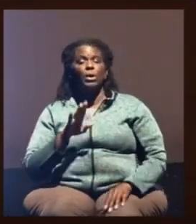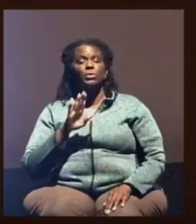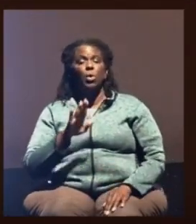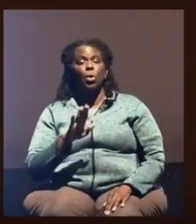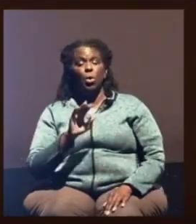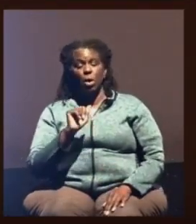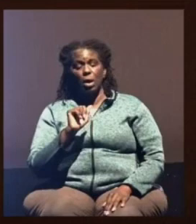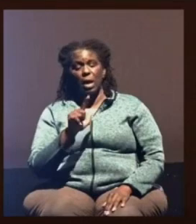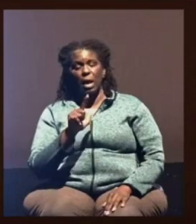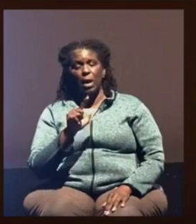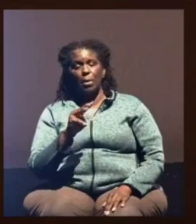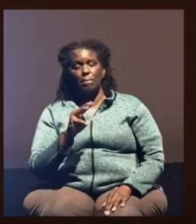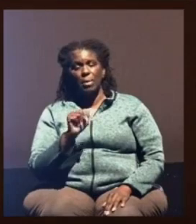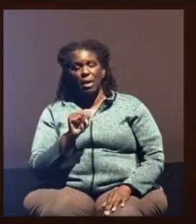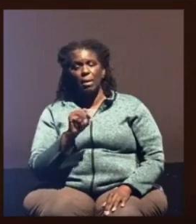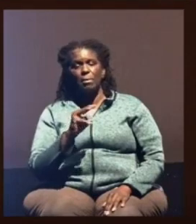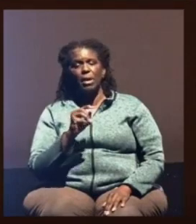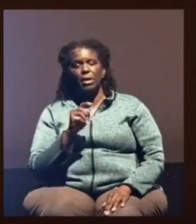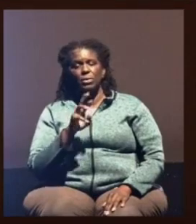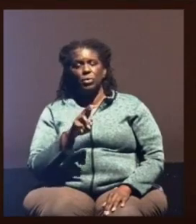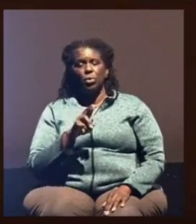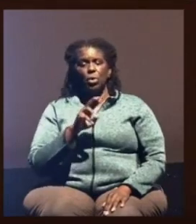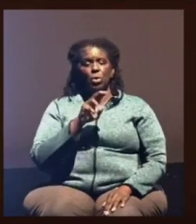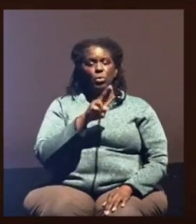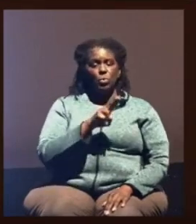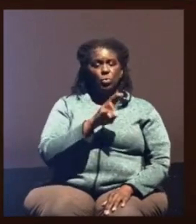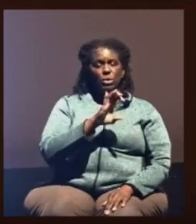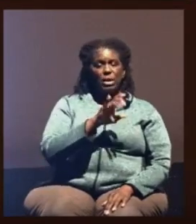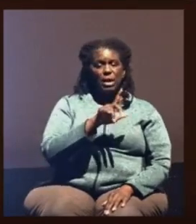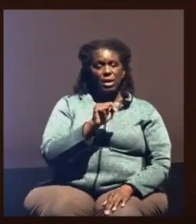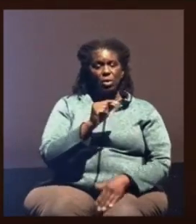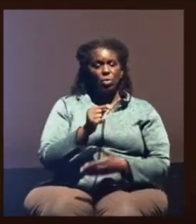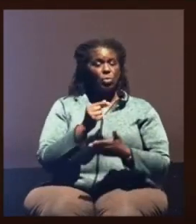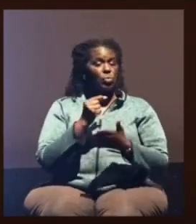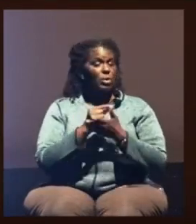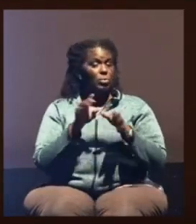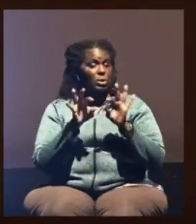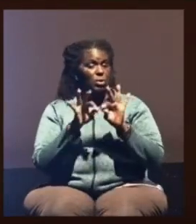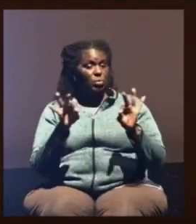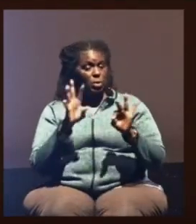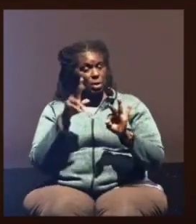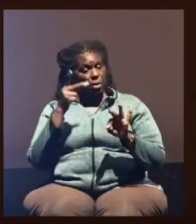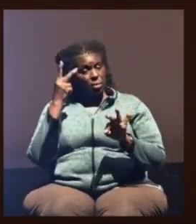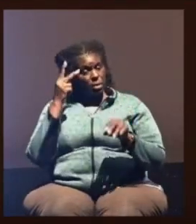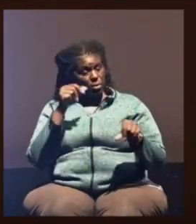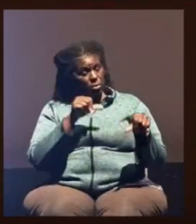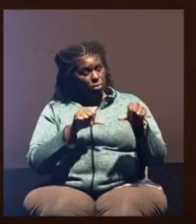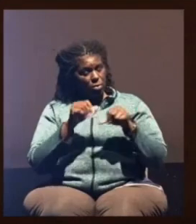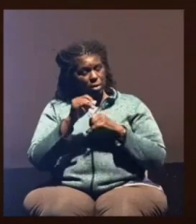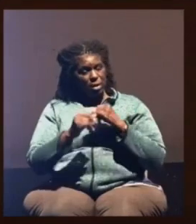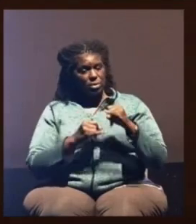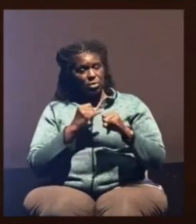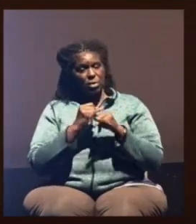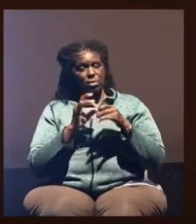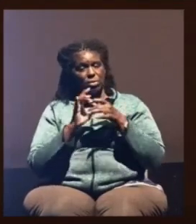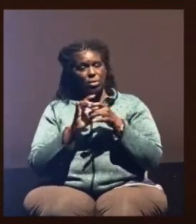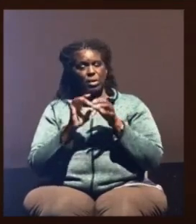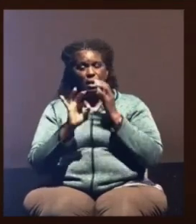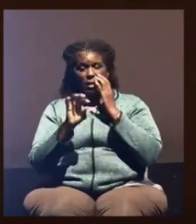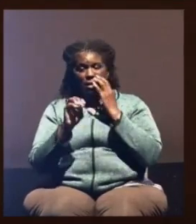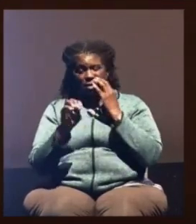mater, UCLA. I graduated with a degree in political science and international relations in the